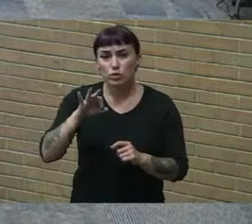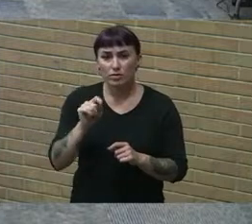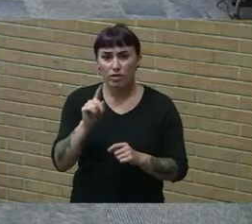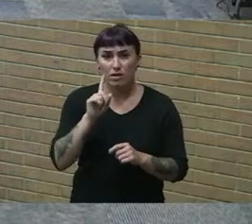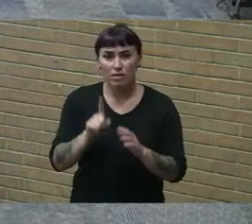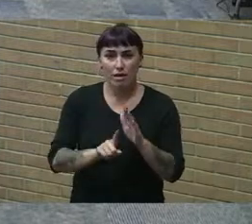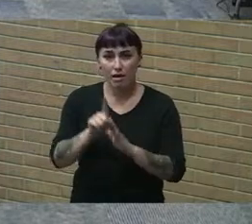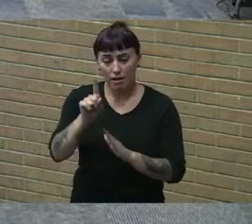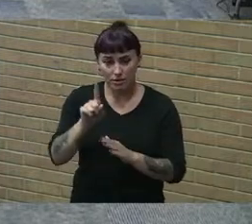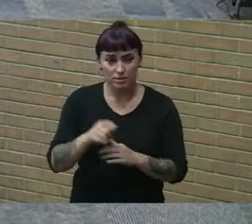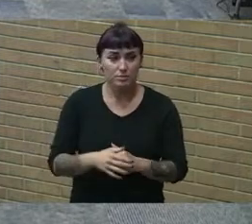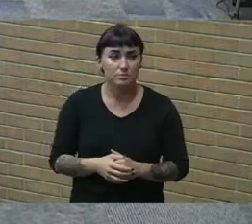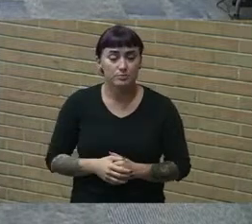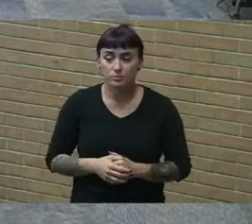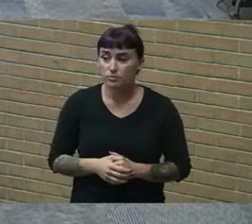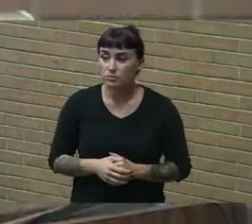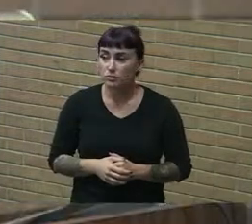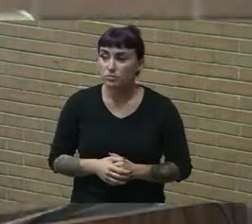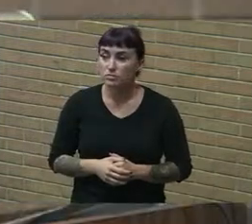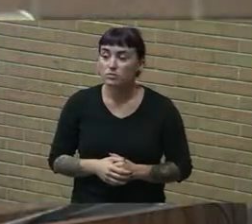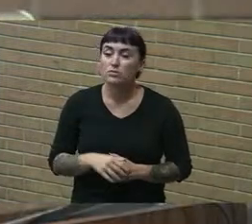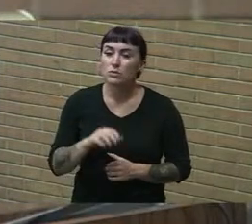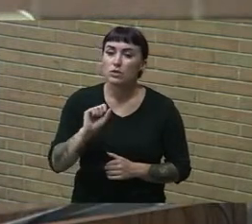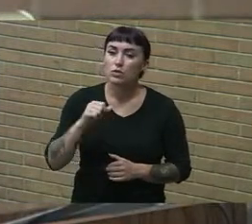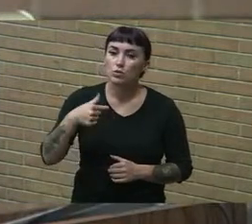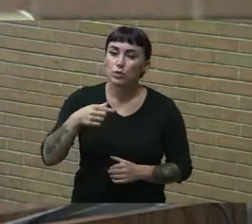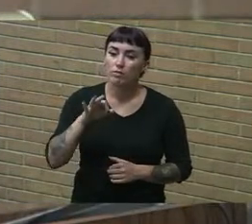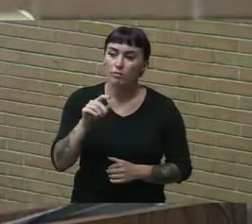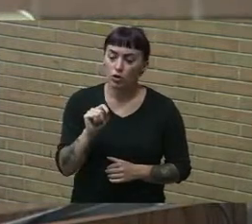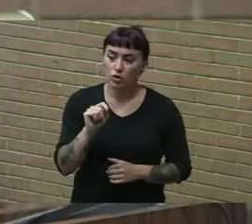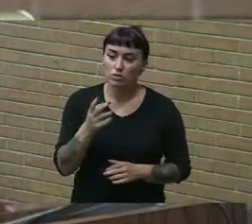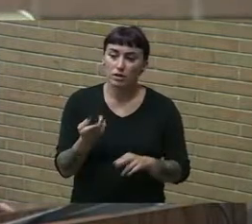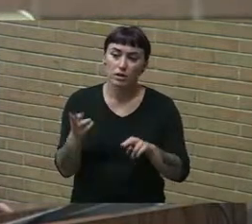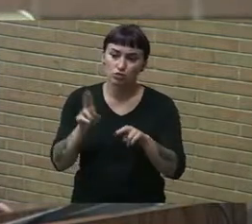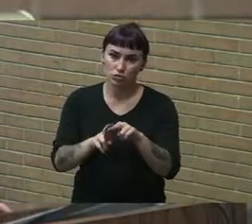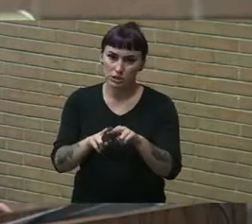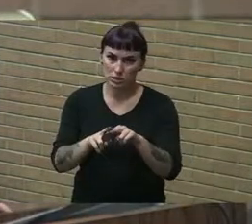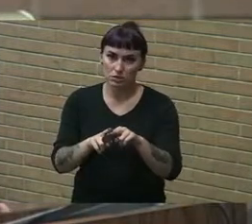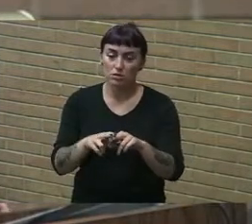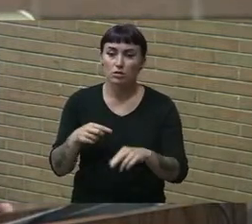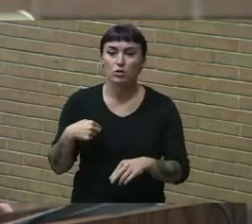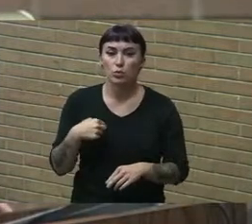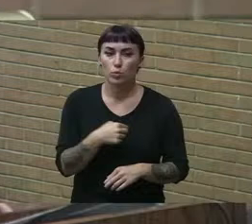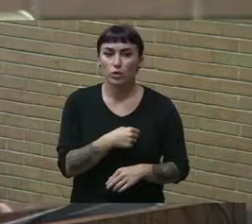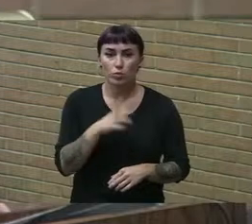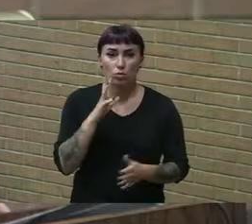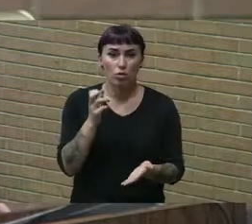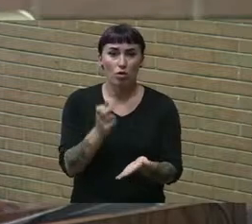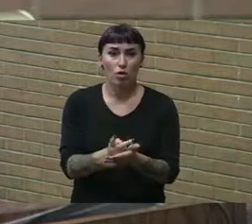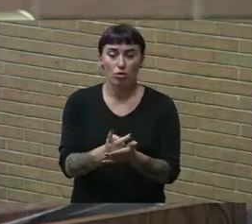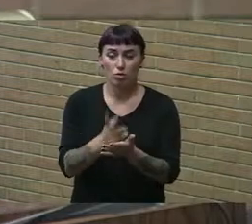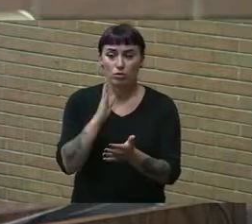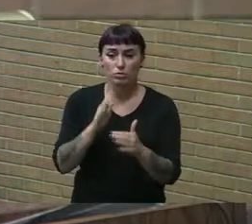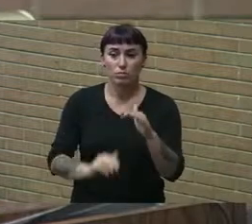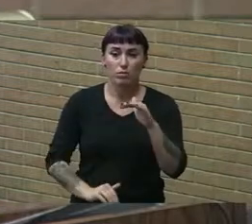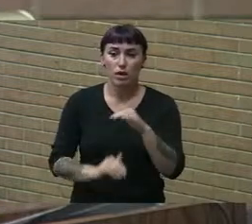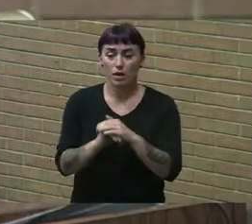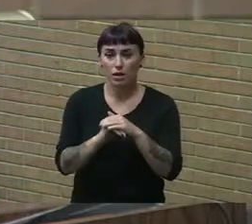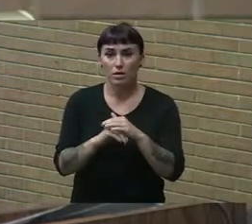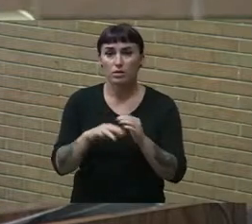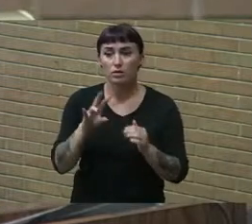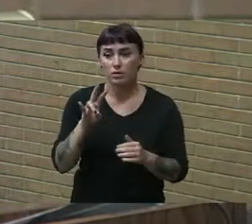height? The square footage increase, we were authorized to a maximum